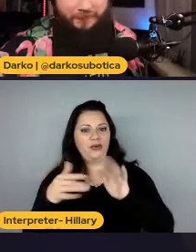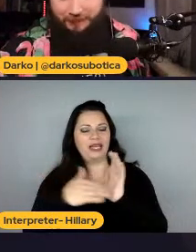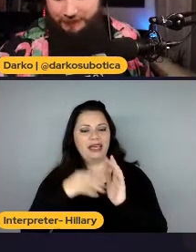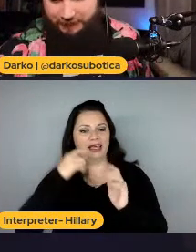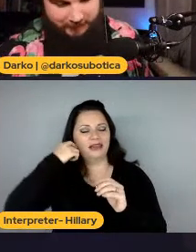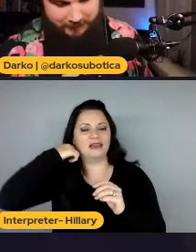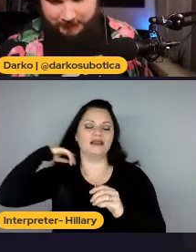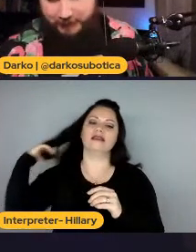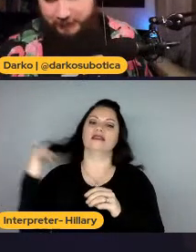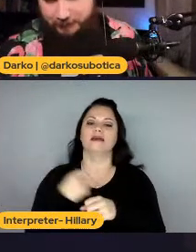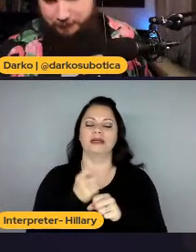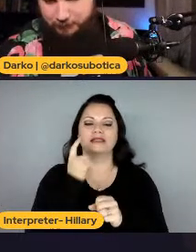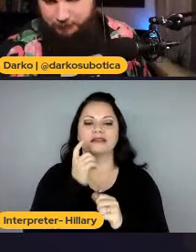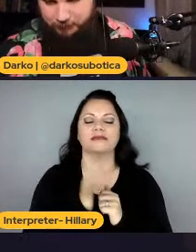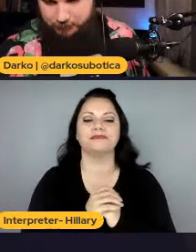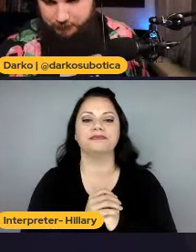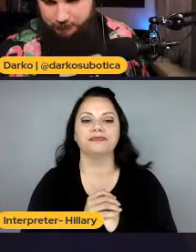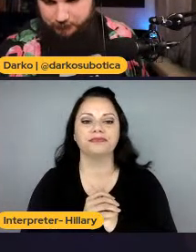sense.